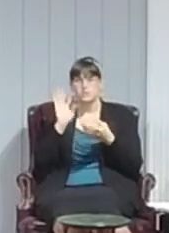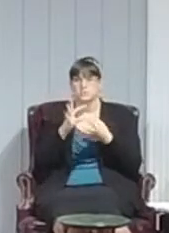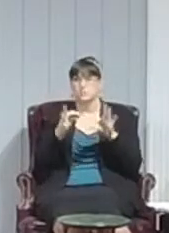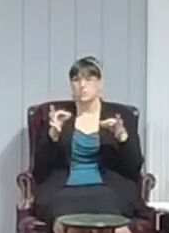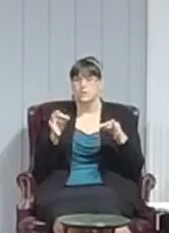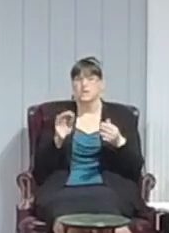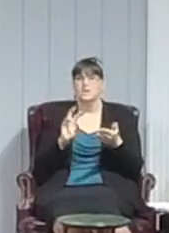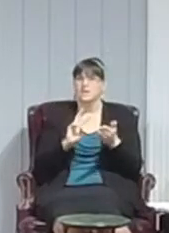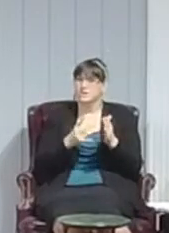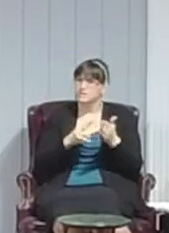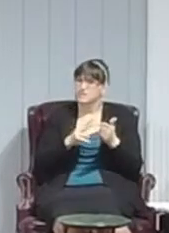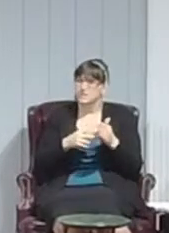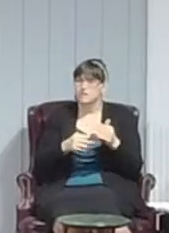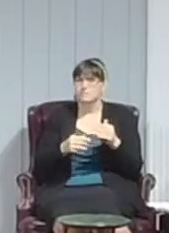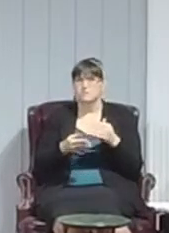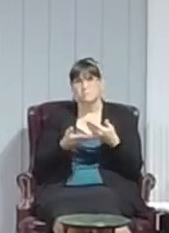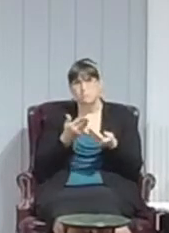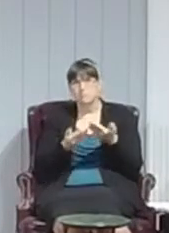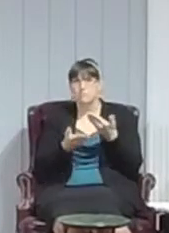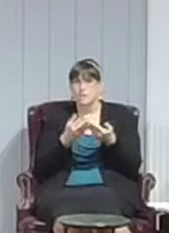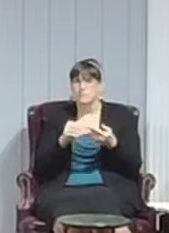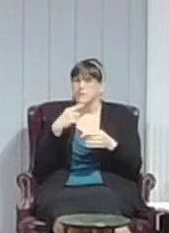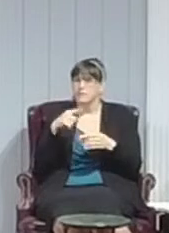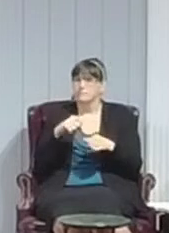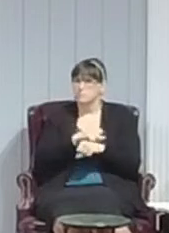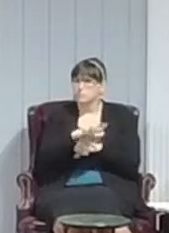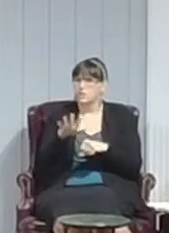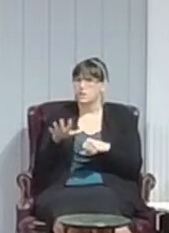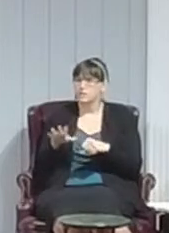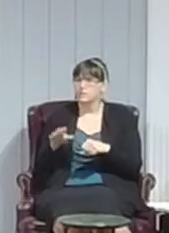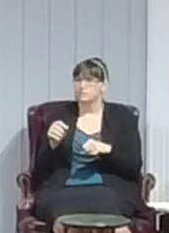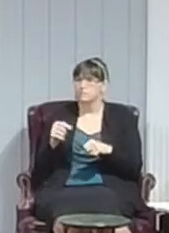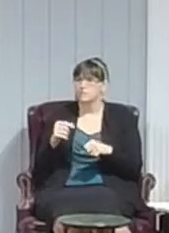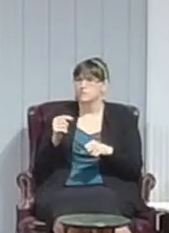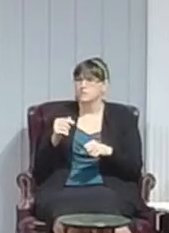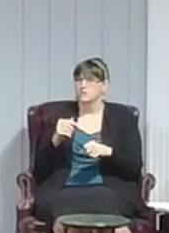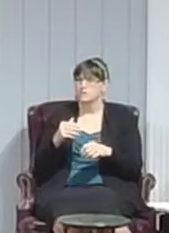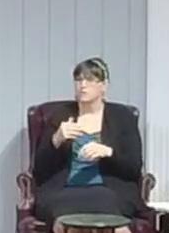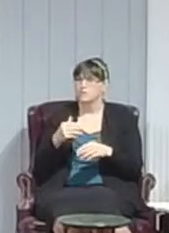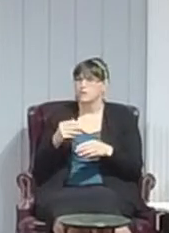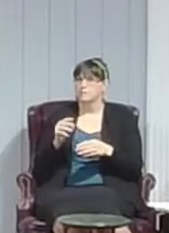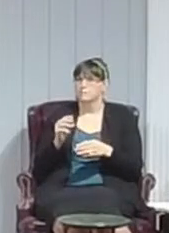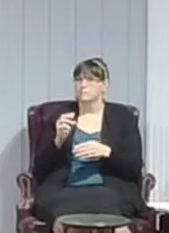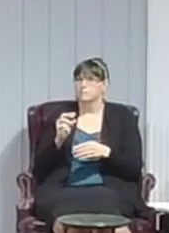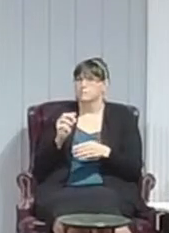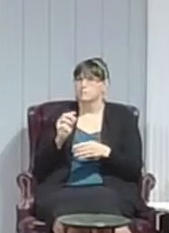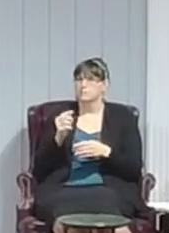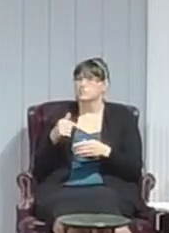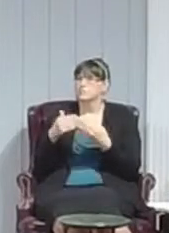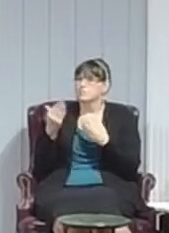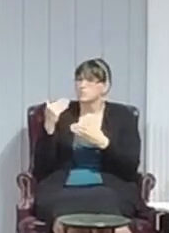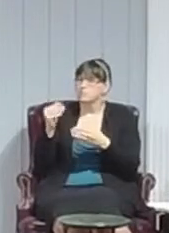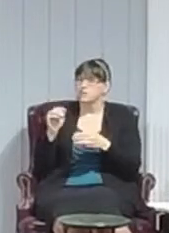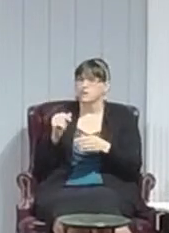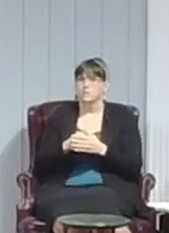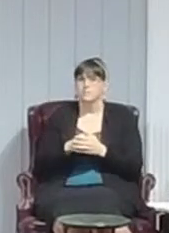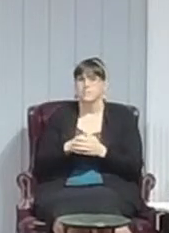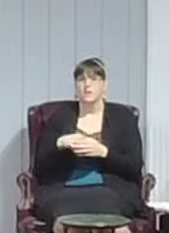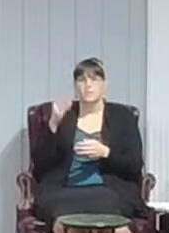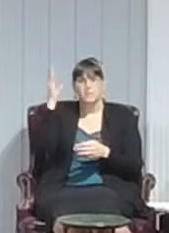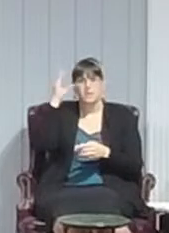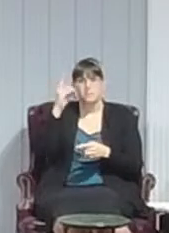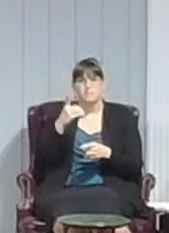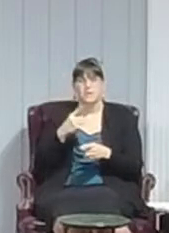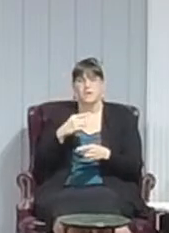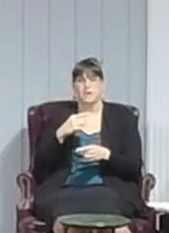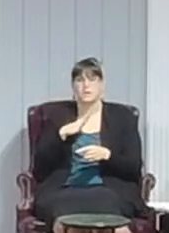seems to me like I might have told this not very long ago. Given this story in one of the messages, the story about the guy in Astoria who heard me